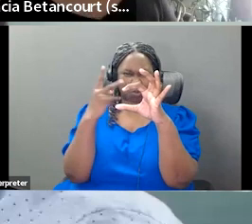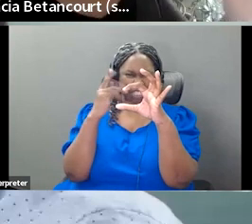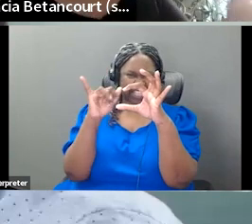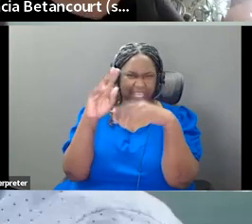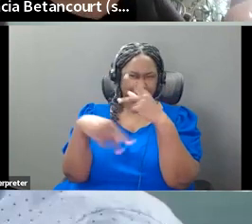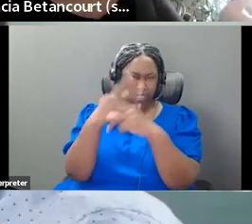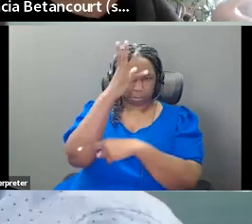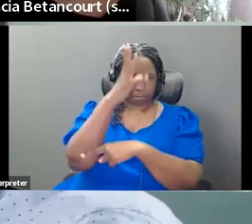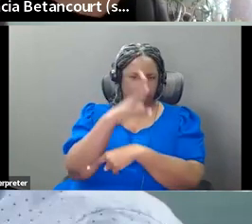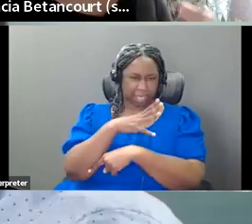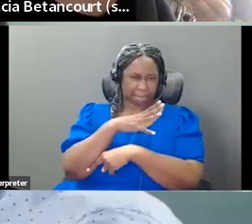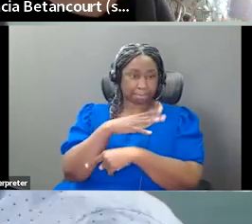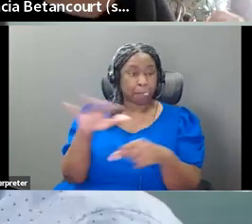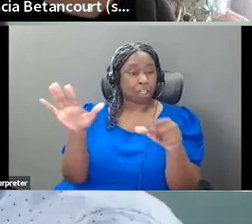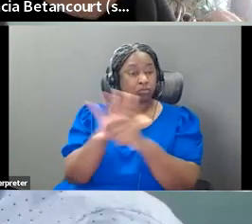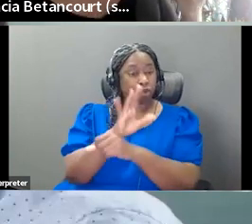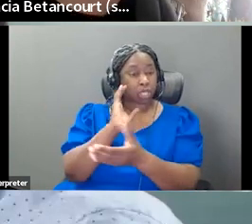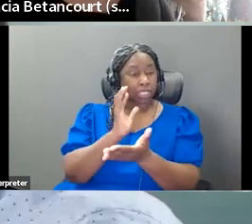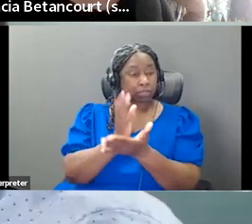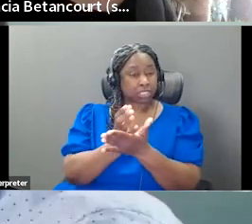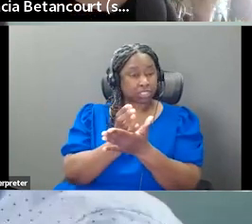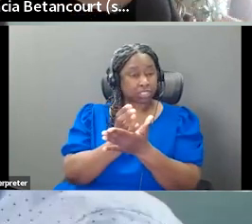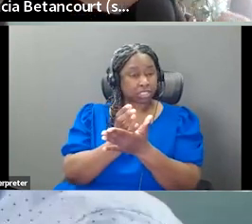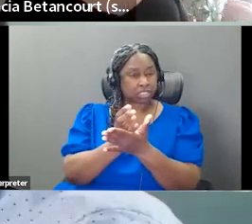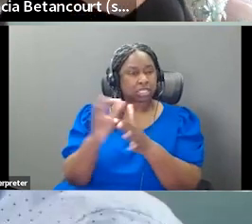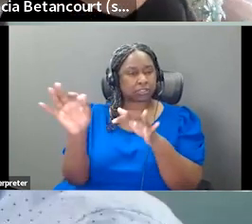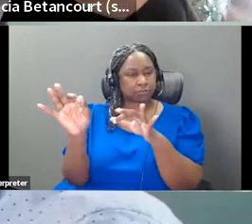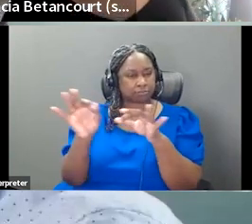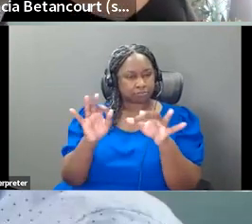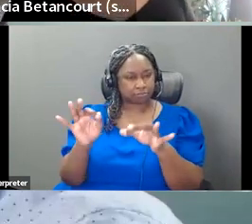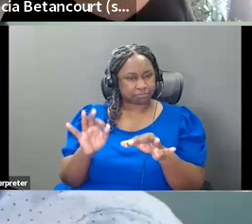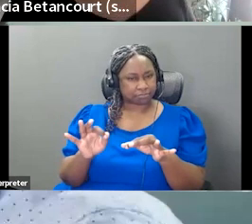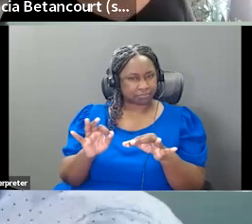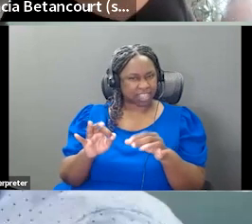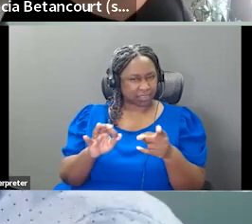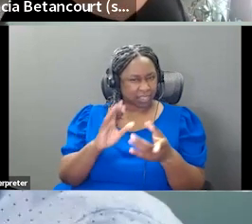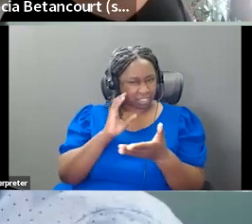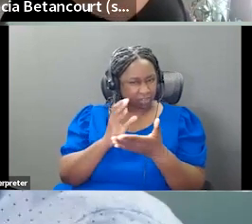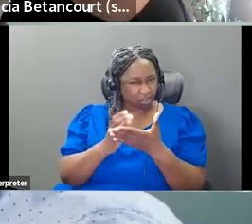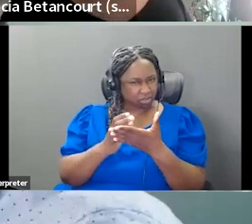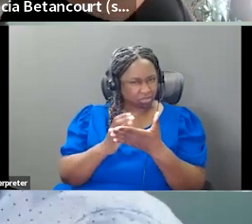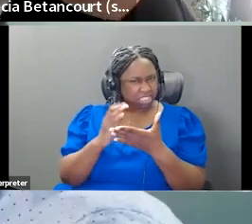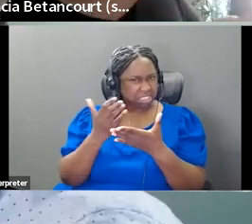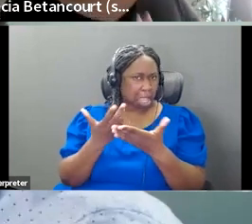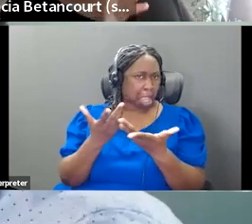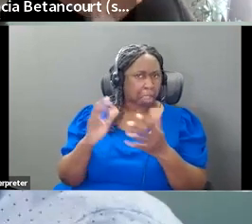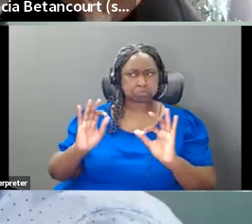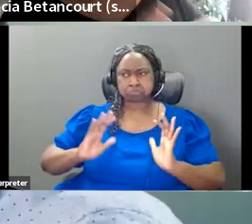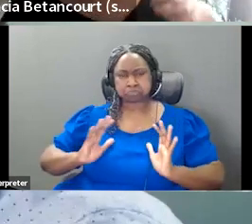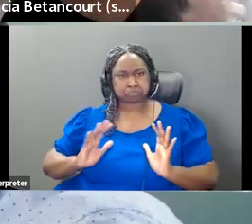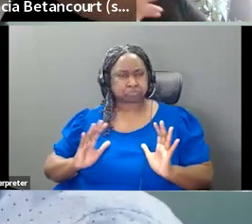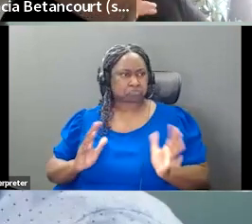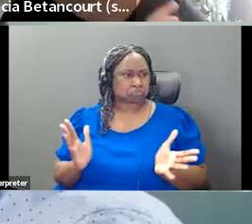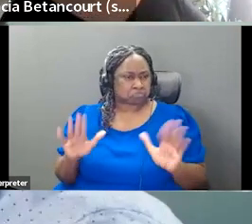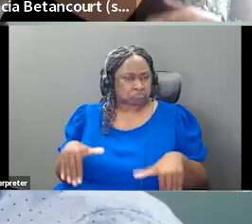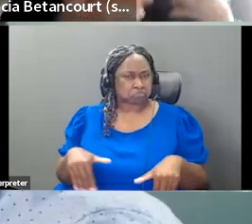This is the full stock image. And let's break down how this photo, which seems very innocent, probably